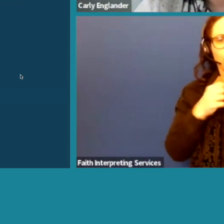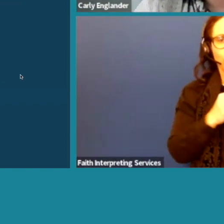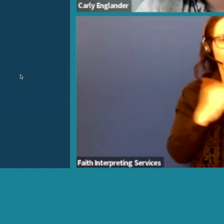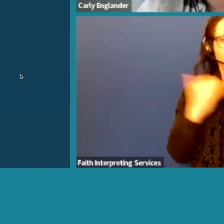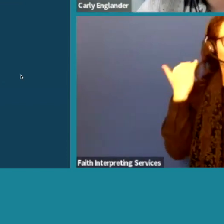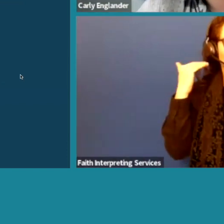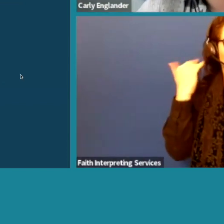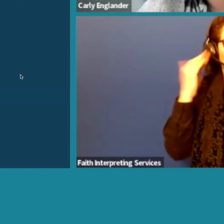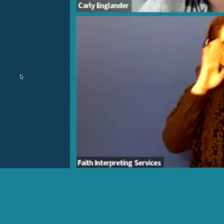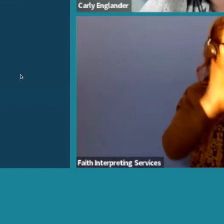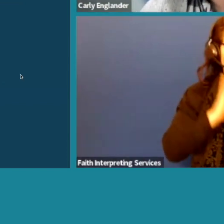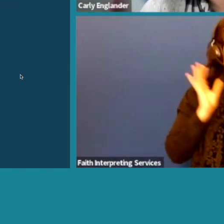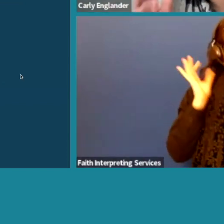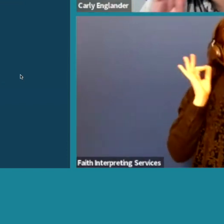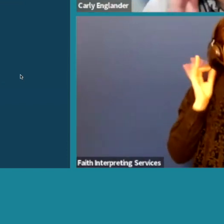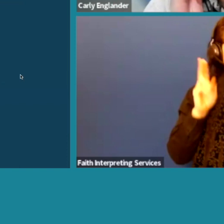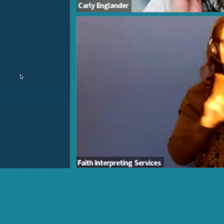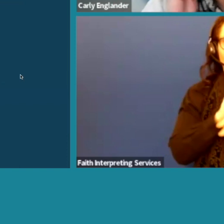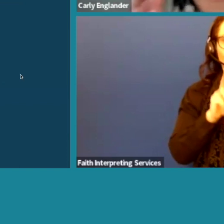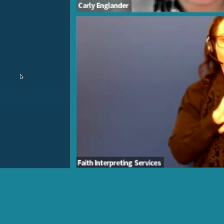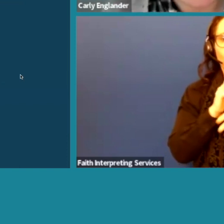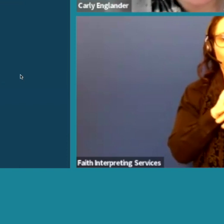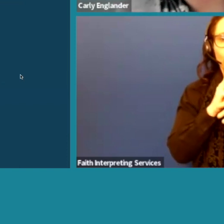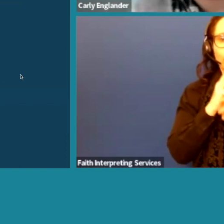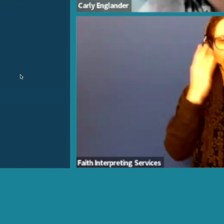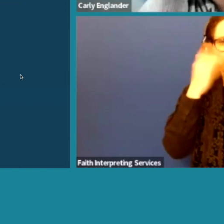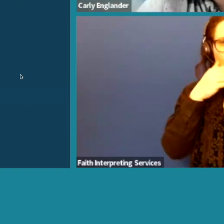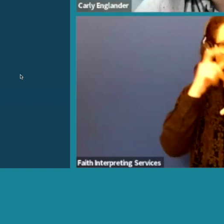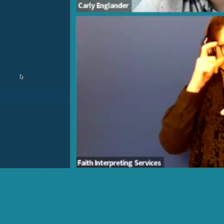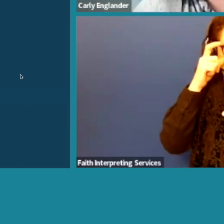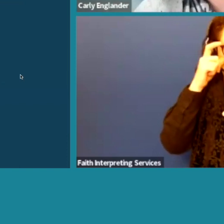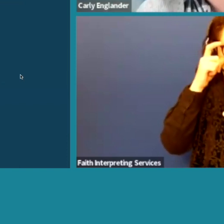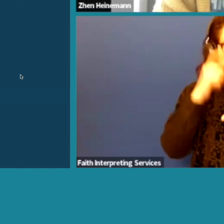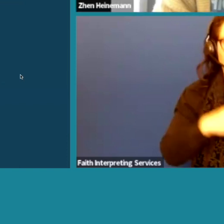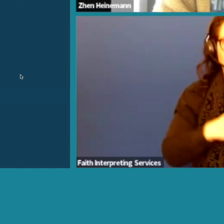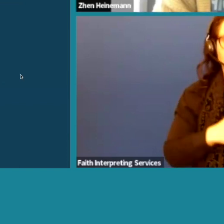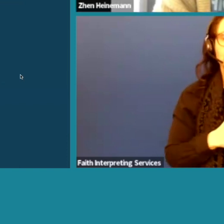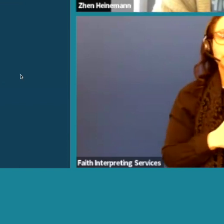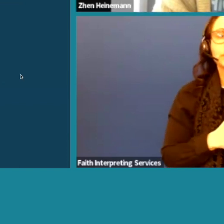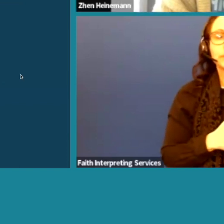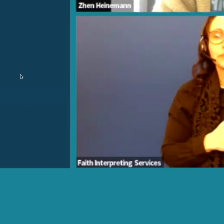hair and wearing tinted glasses.